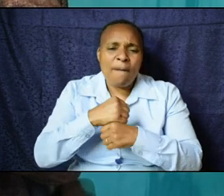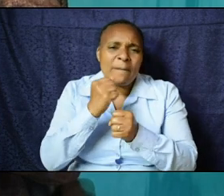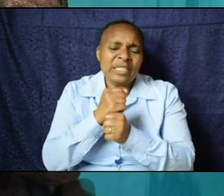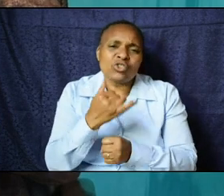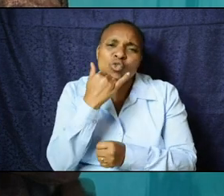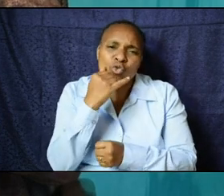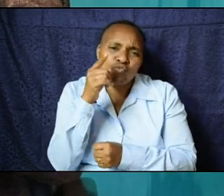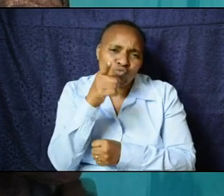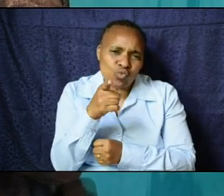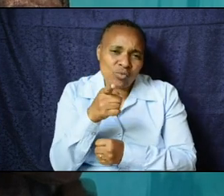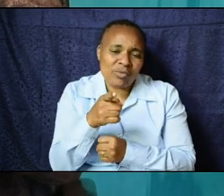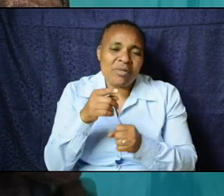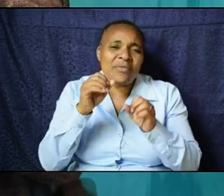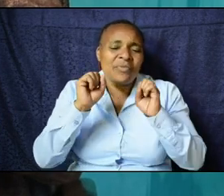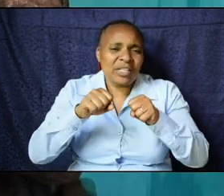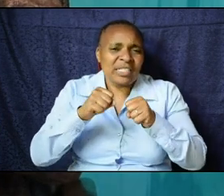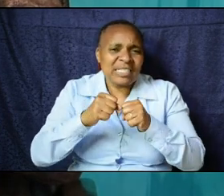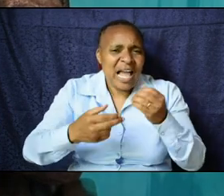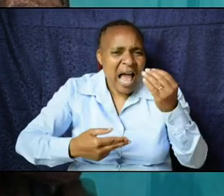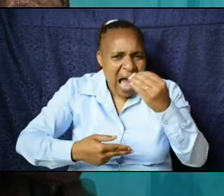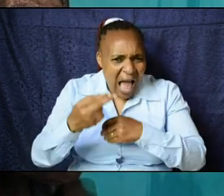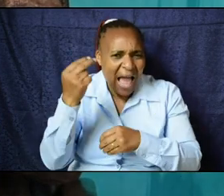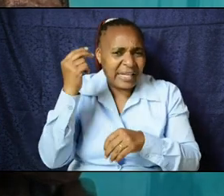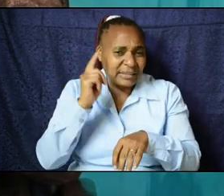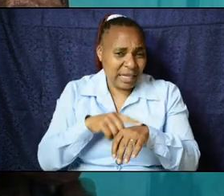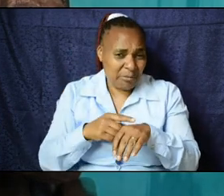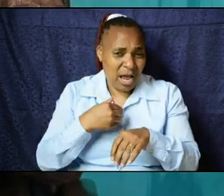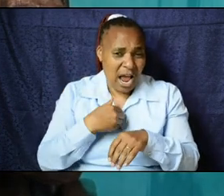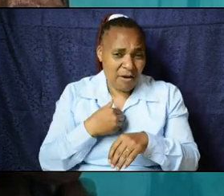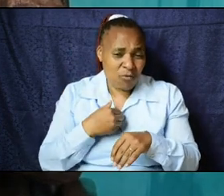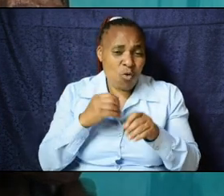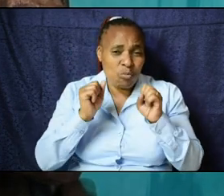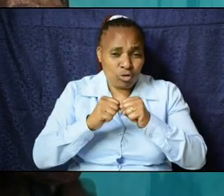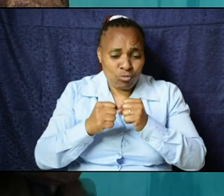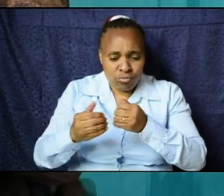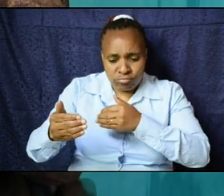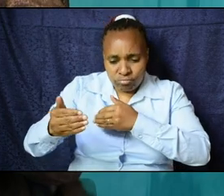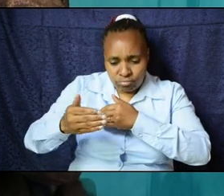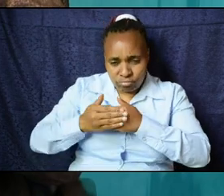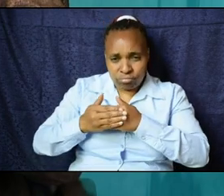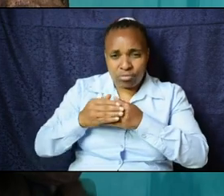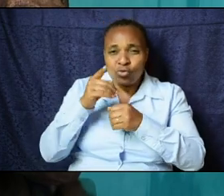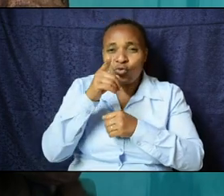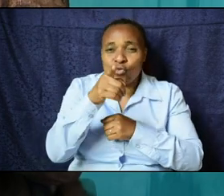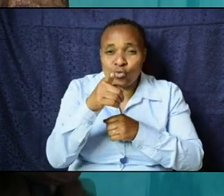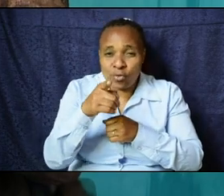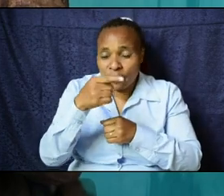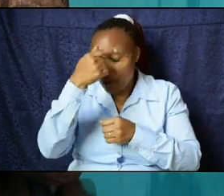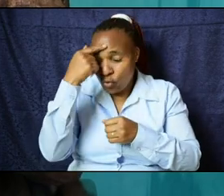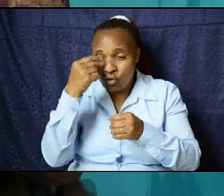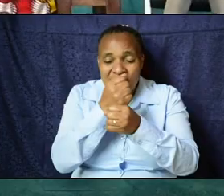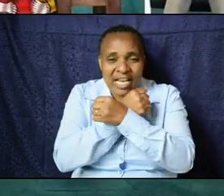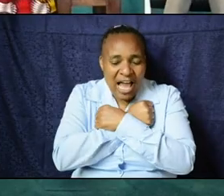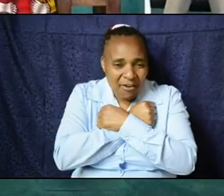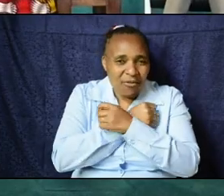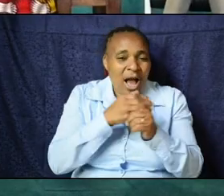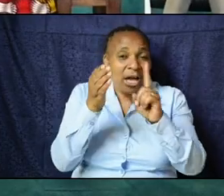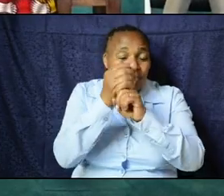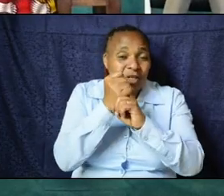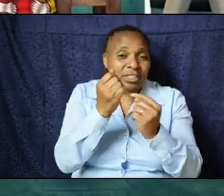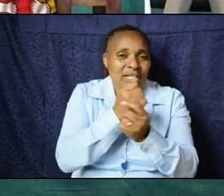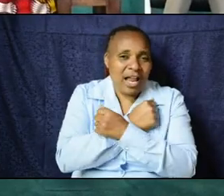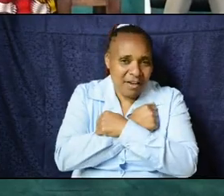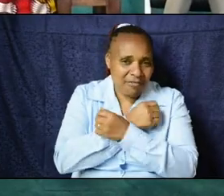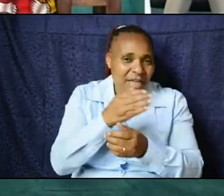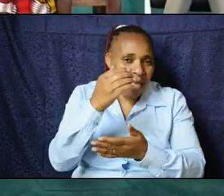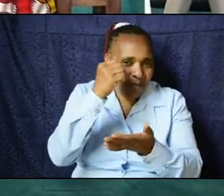wronged you, chances are very high that they will also be drawn closer to you because love attracts love. Amen, amen.